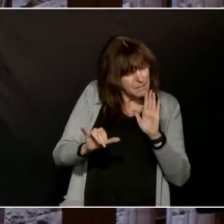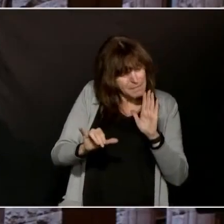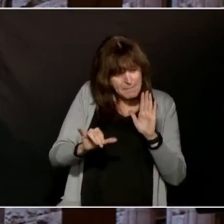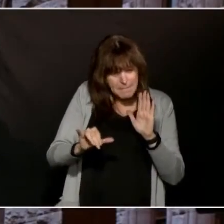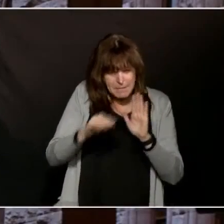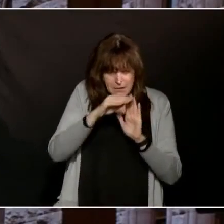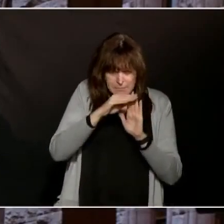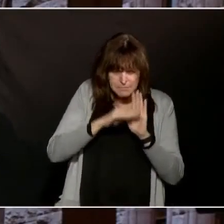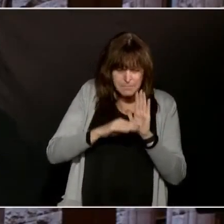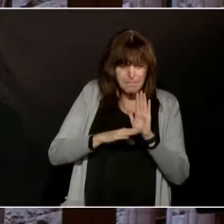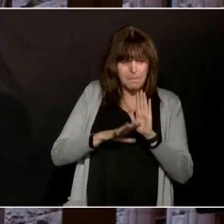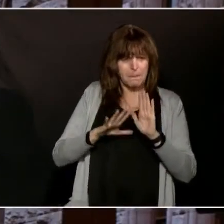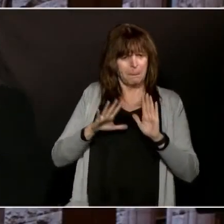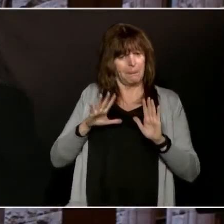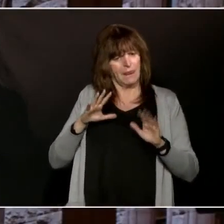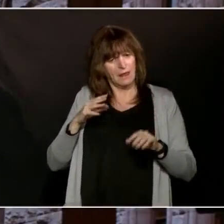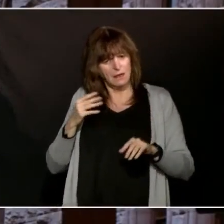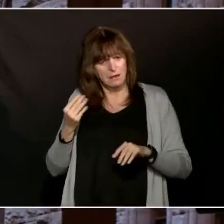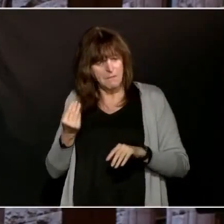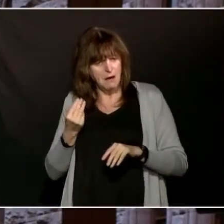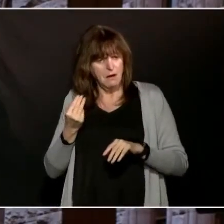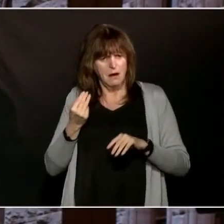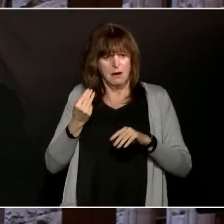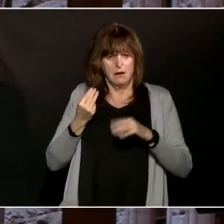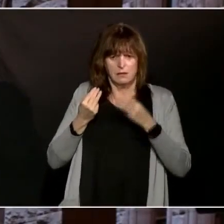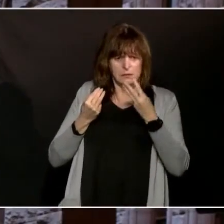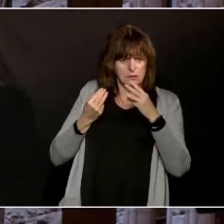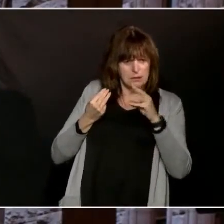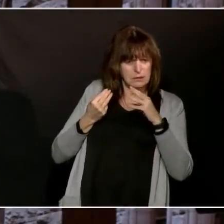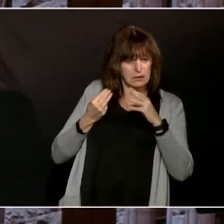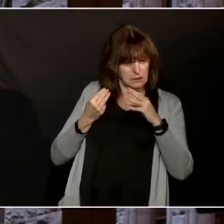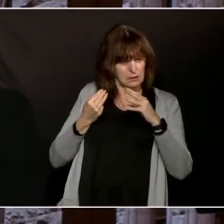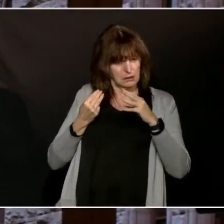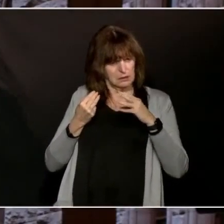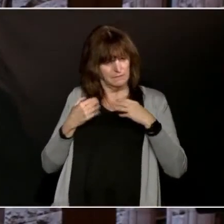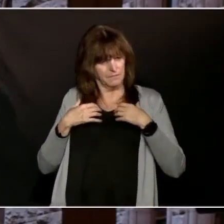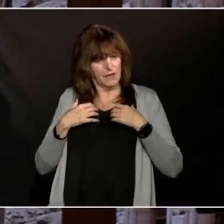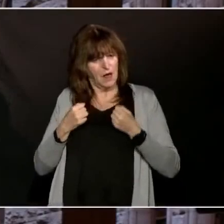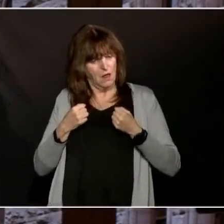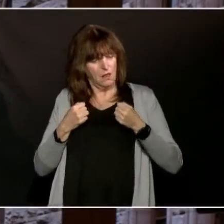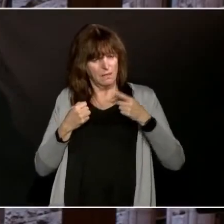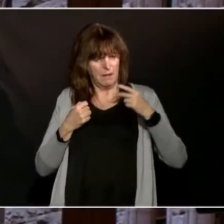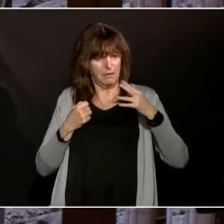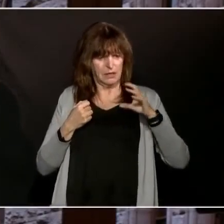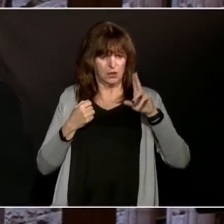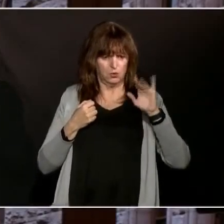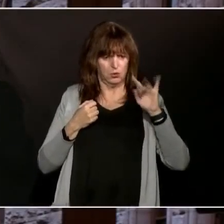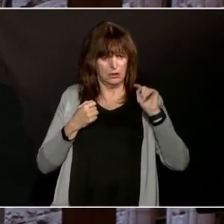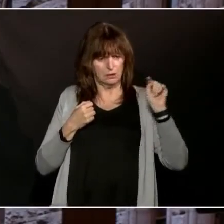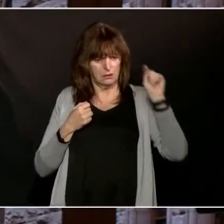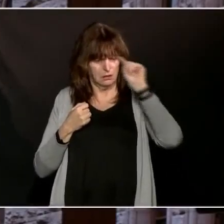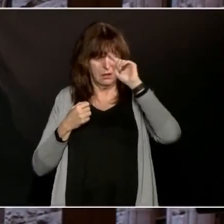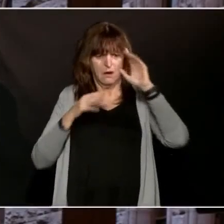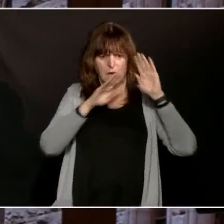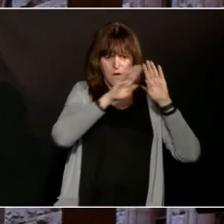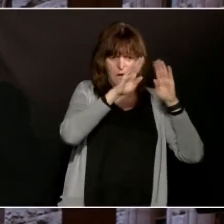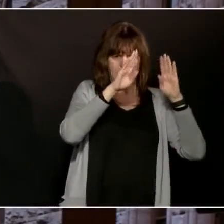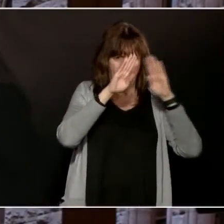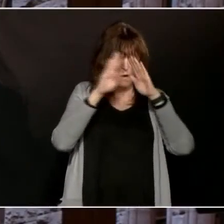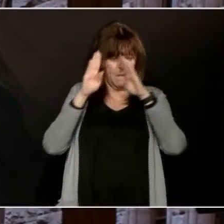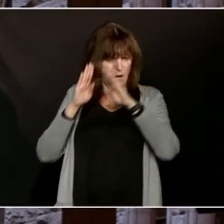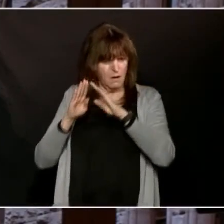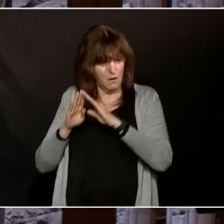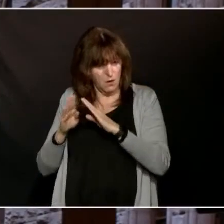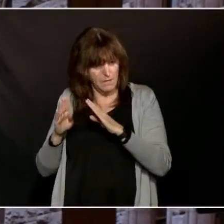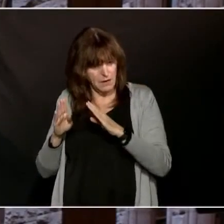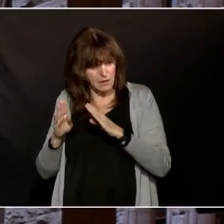13 of our 16 remaining health units on Monday, and then the following Tuesday after Family Day, the other three, York, Peel,